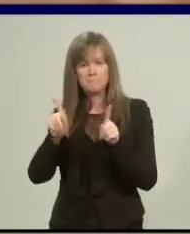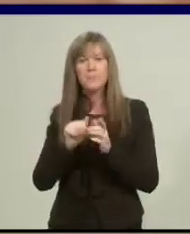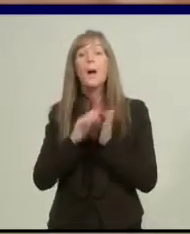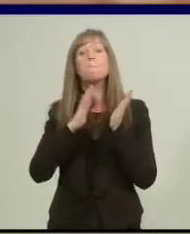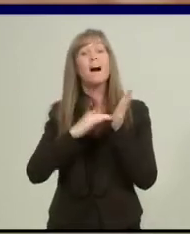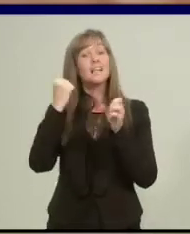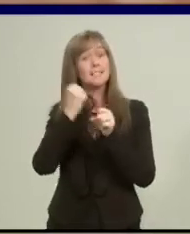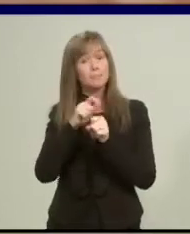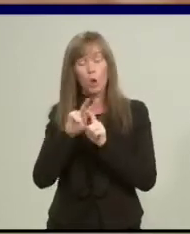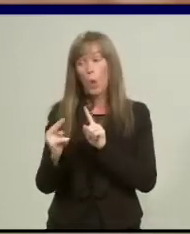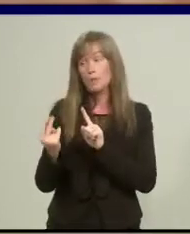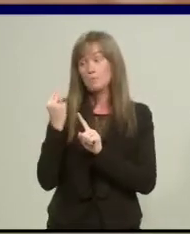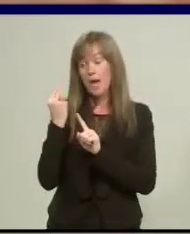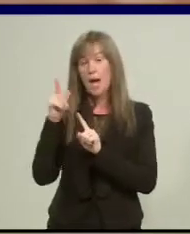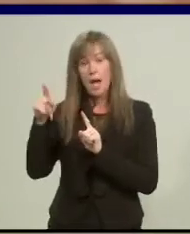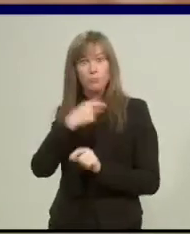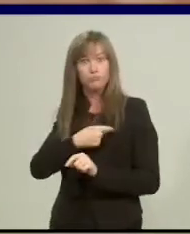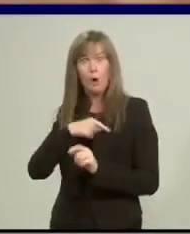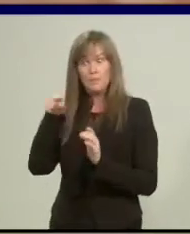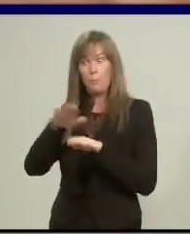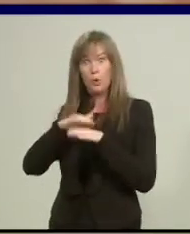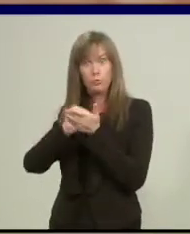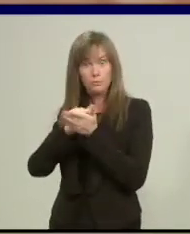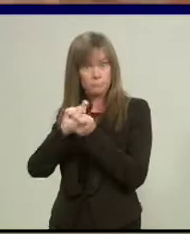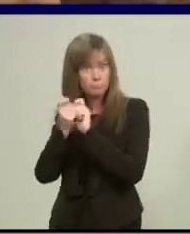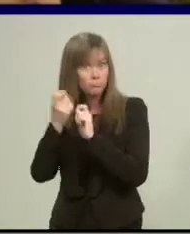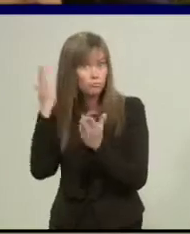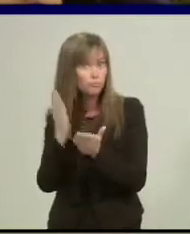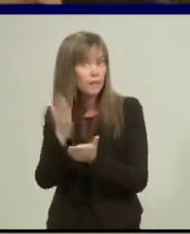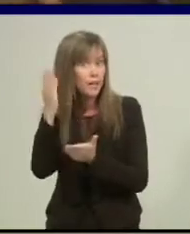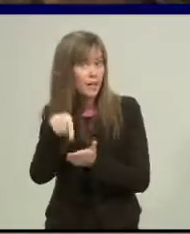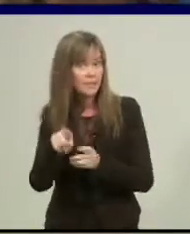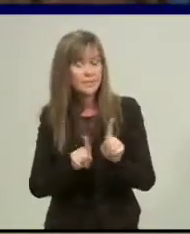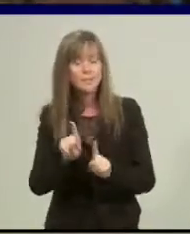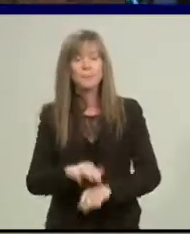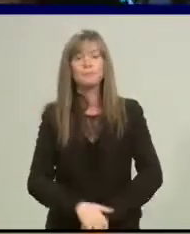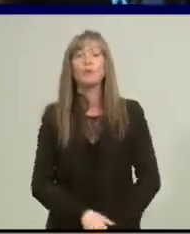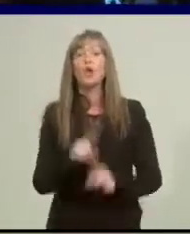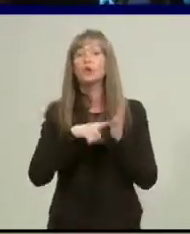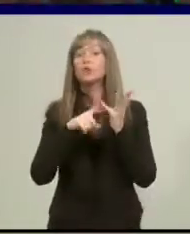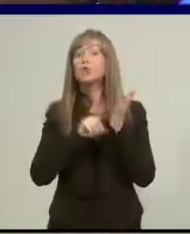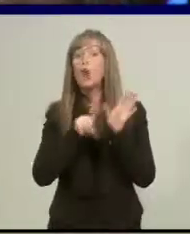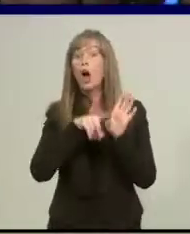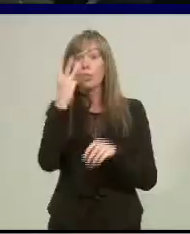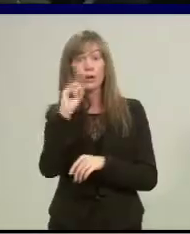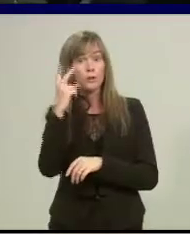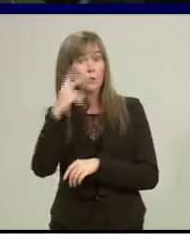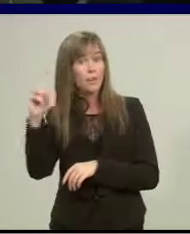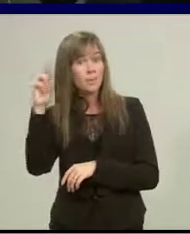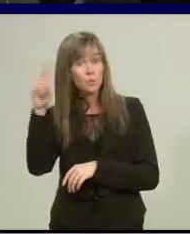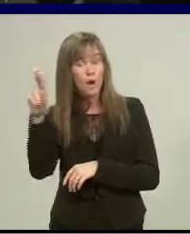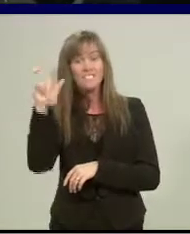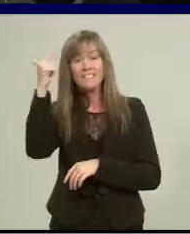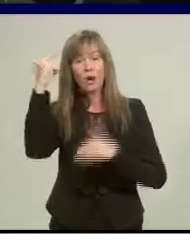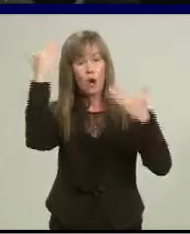promised to see whether the dream has become a reality. July 30th, 2012 at 7